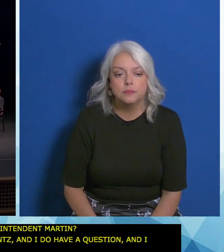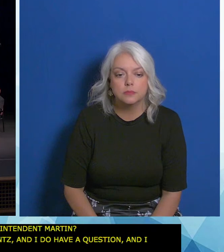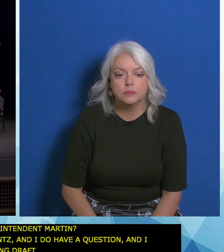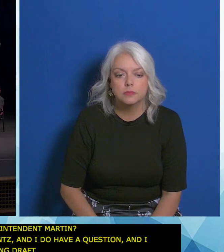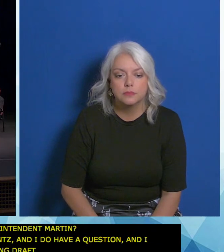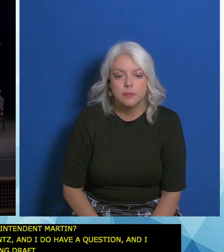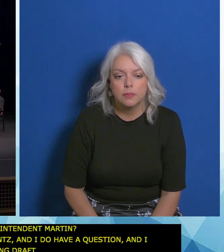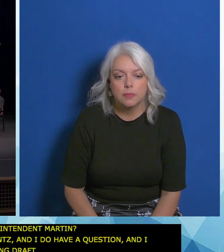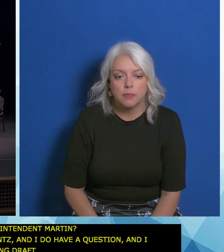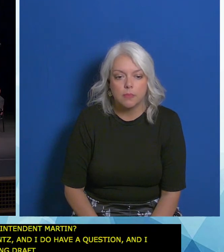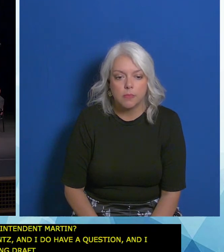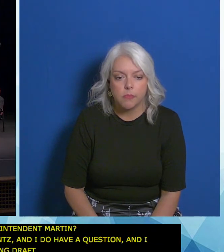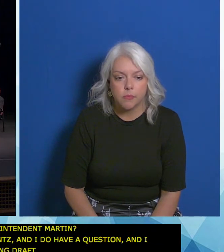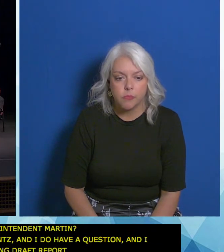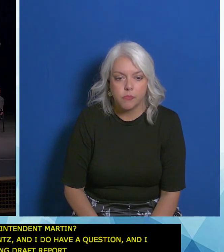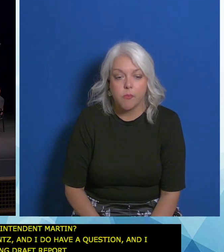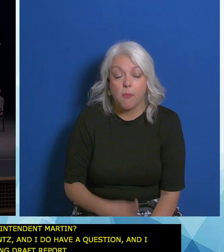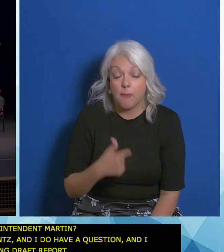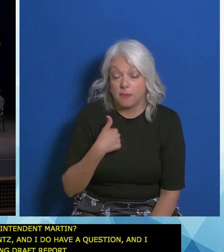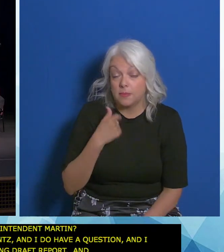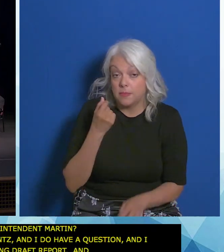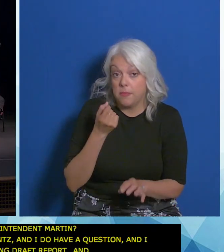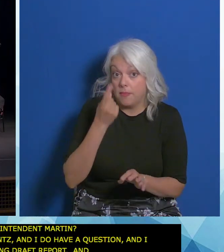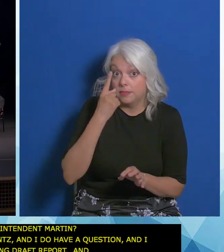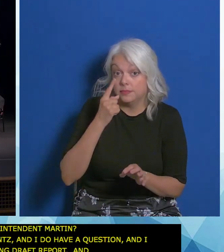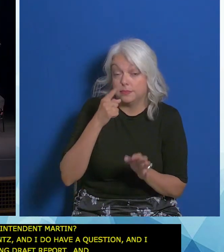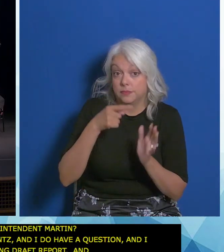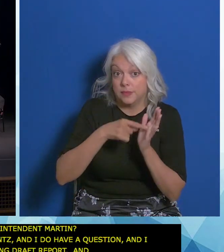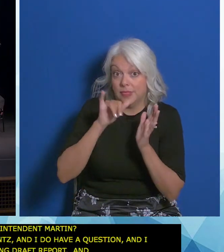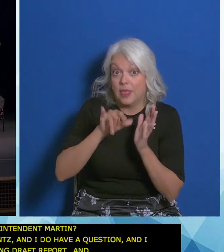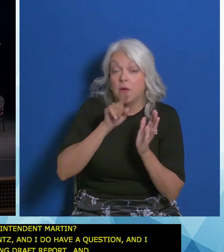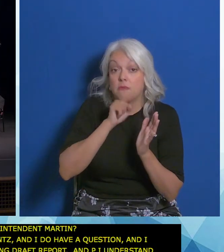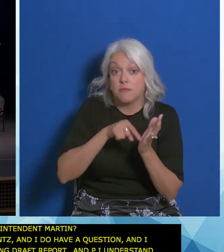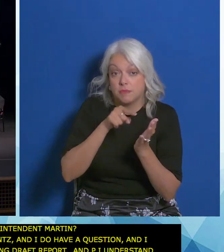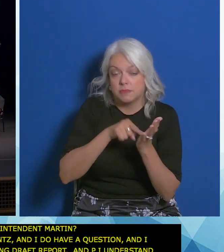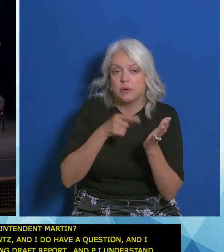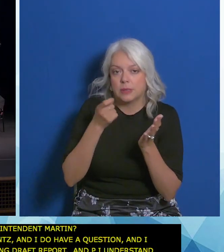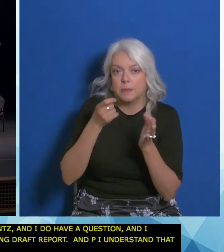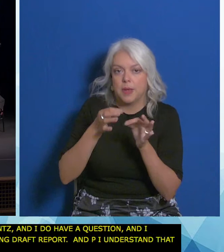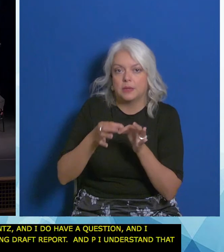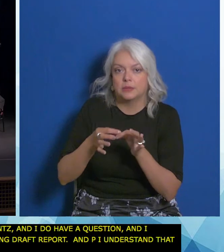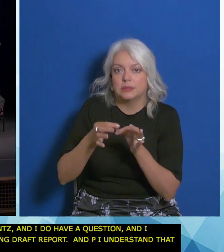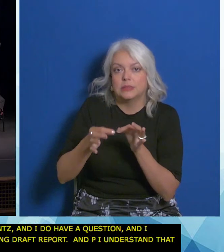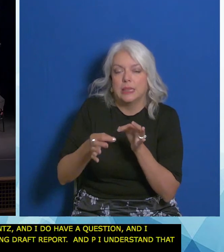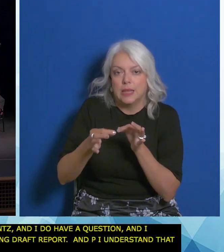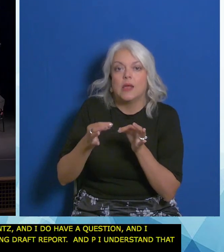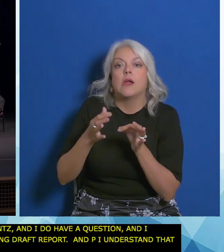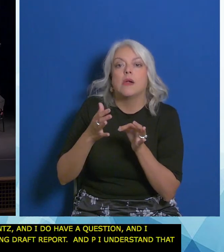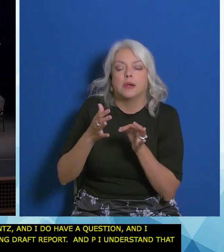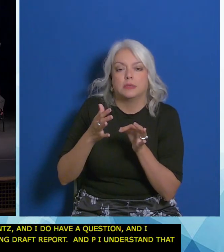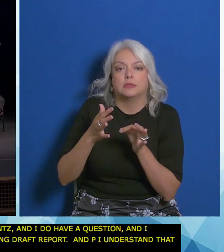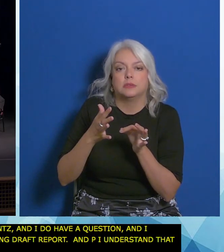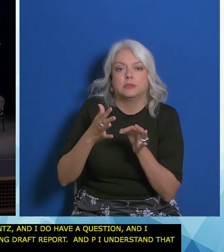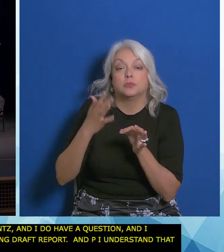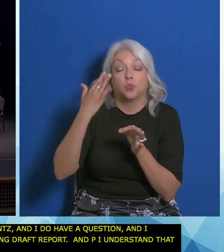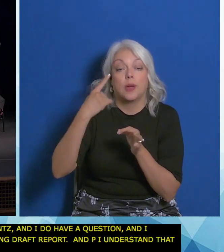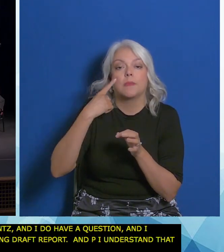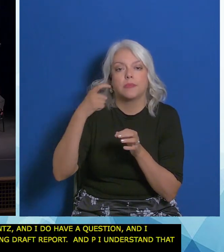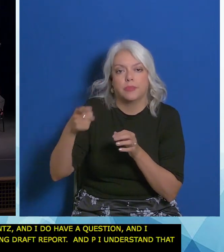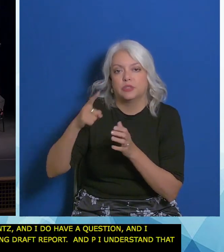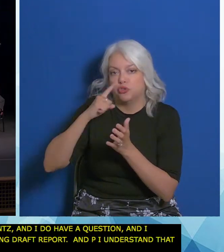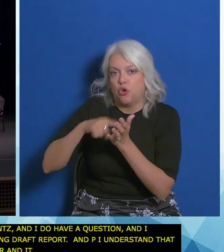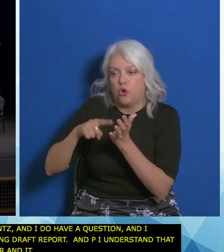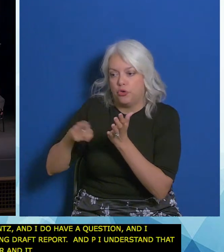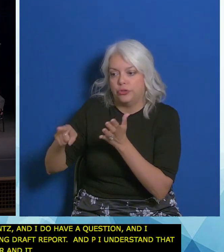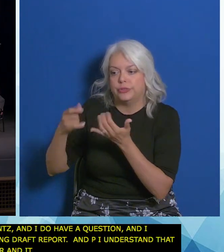and I understand that report has been delayed after meeting with the auditor, and it seems that